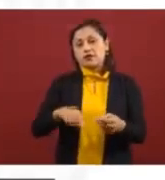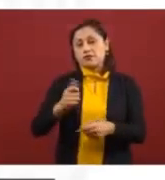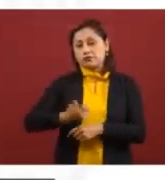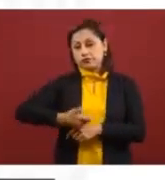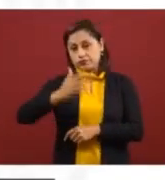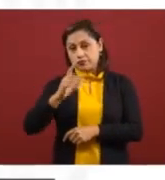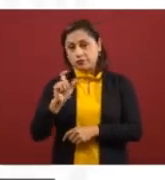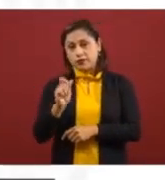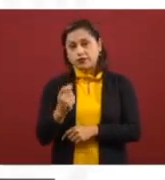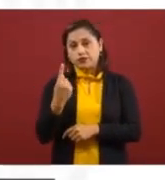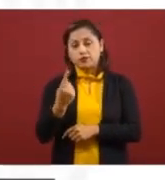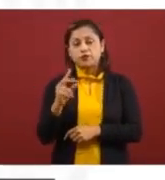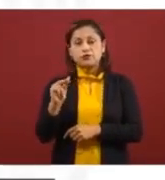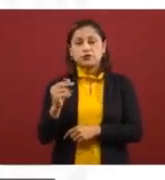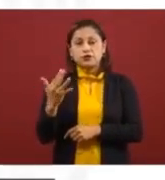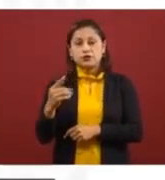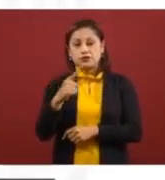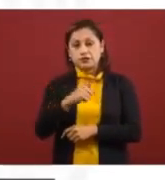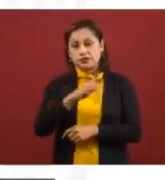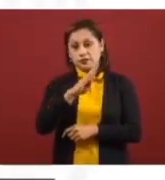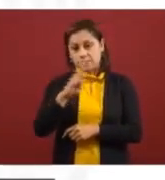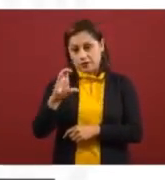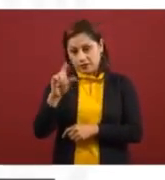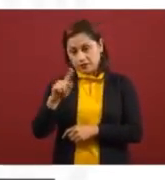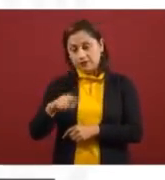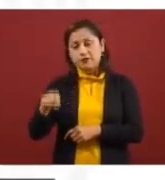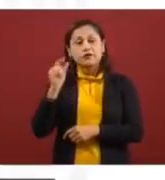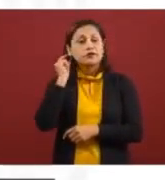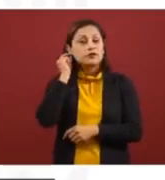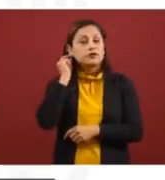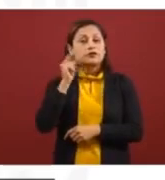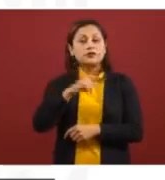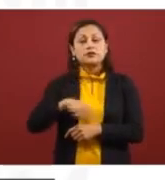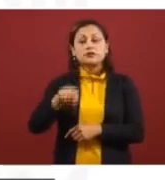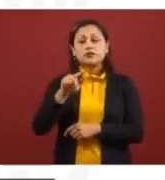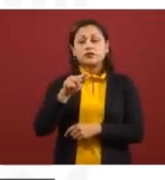17.59 in Cárdenas, Tabasco. Anyway,